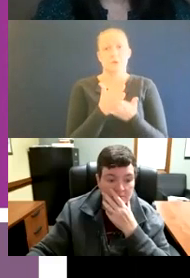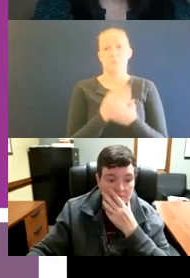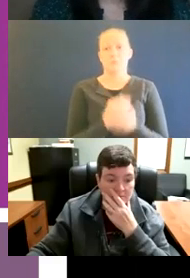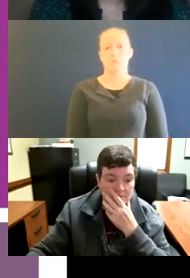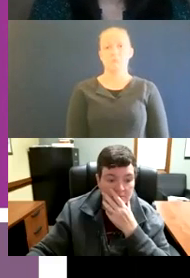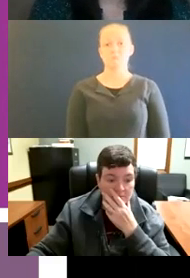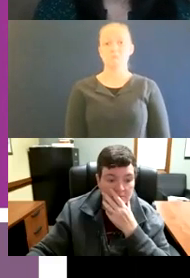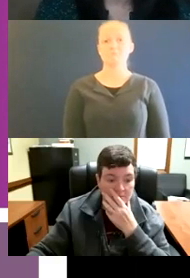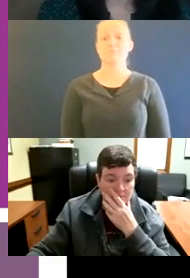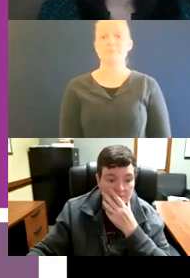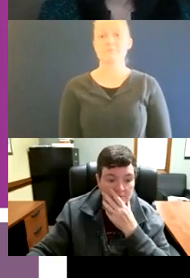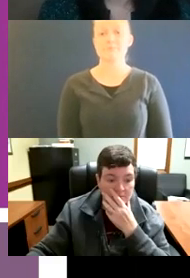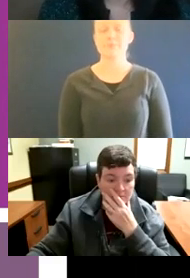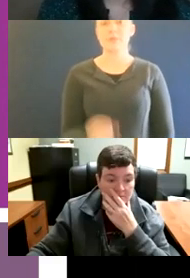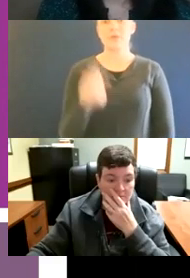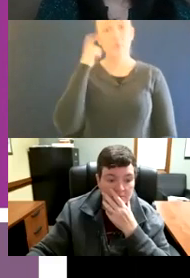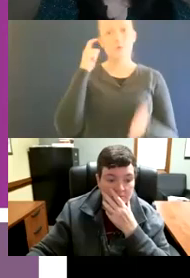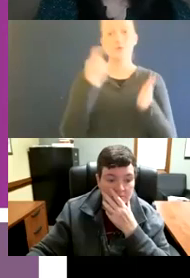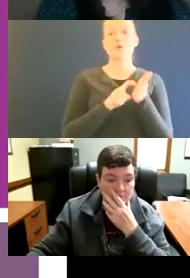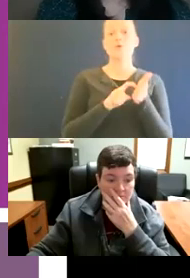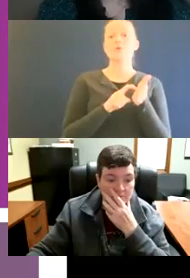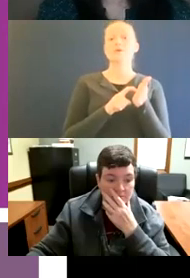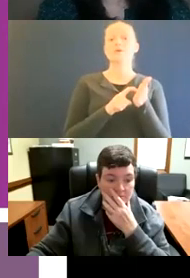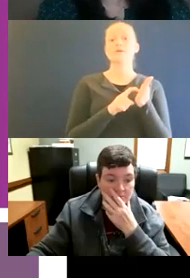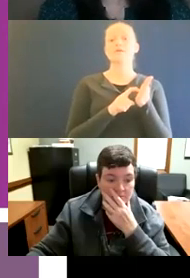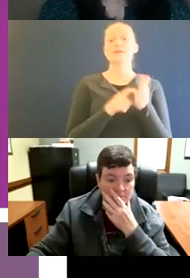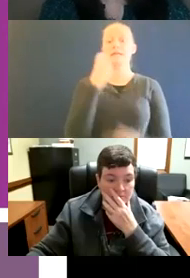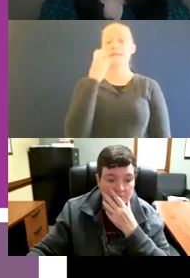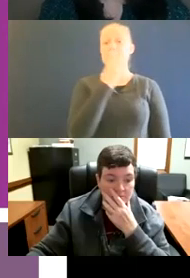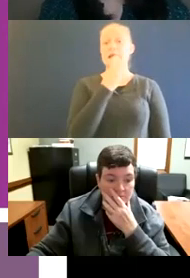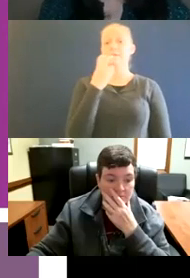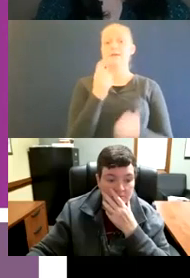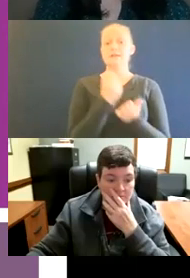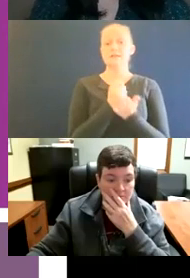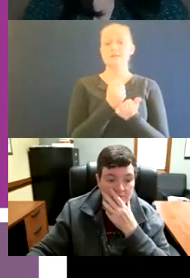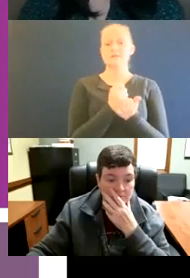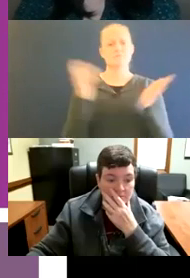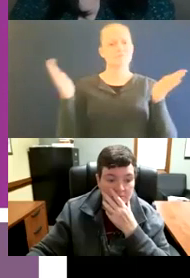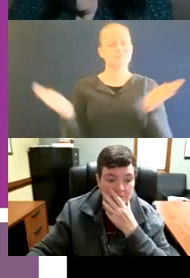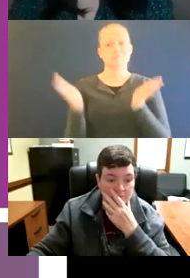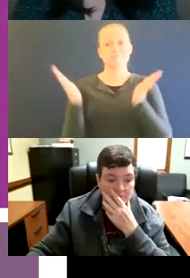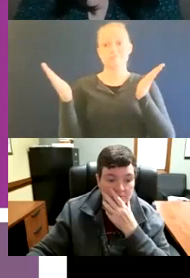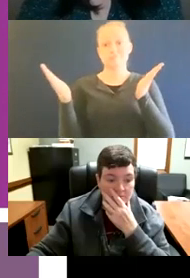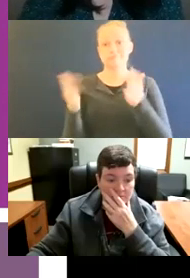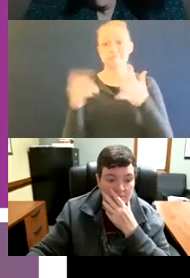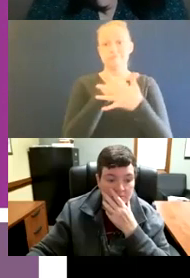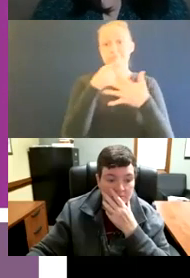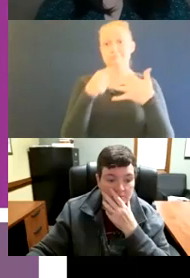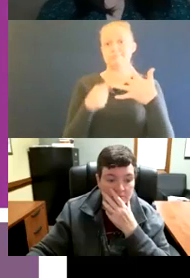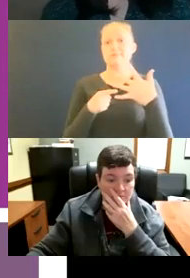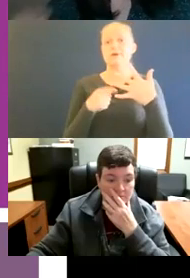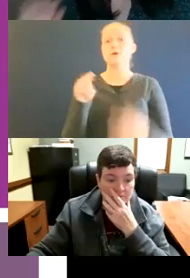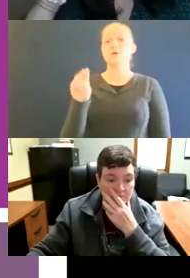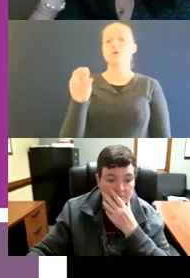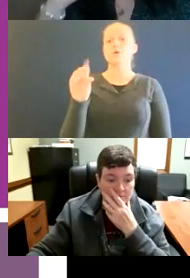So as you can see there, the speech therapist is really encouraging his multi-modes of communication. His verbal